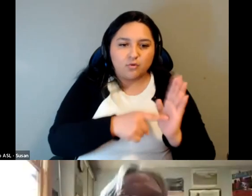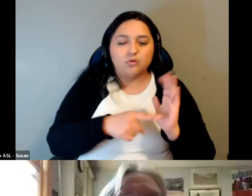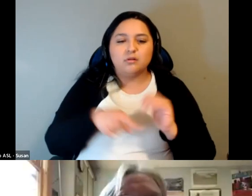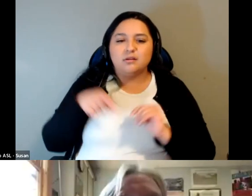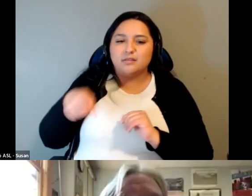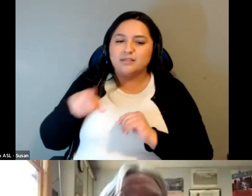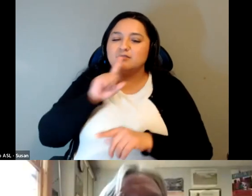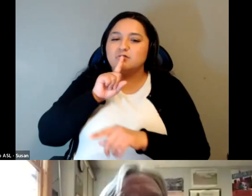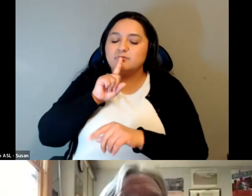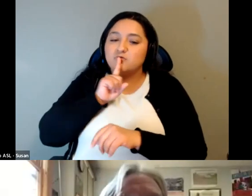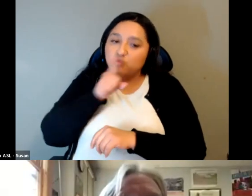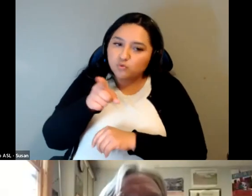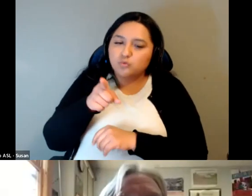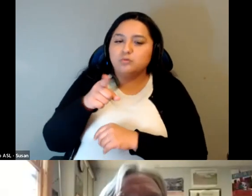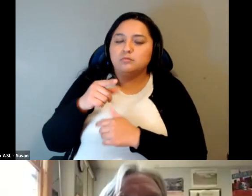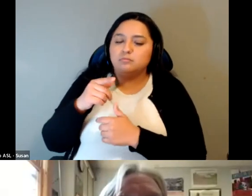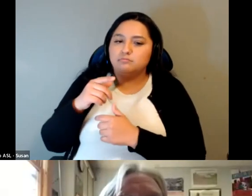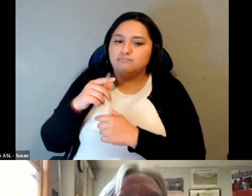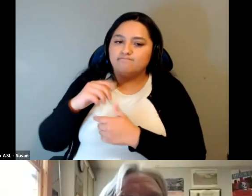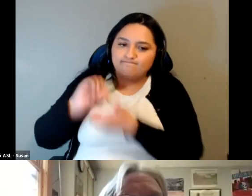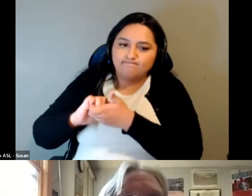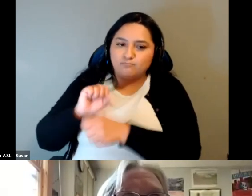partnership through every phase of the research process.